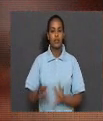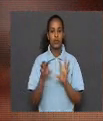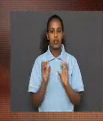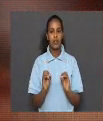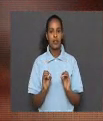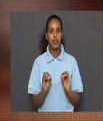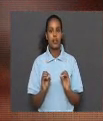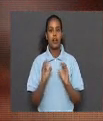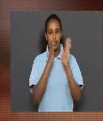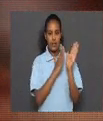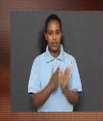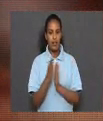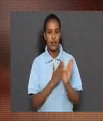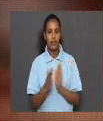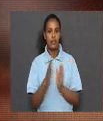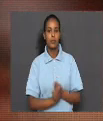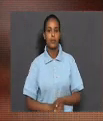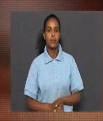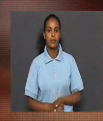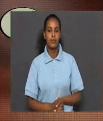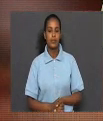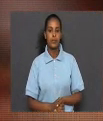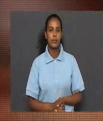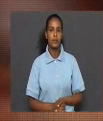Students, let's get ready.